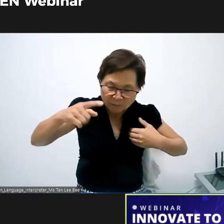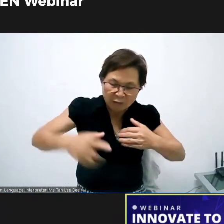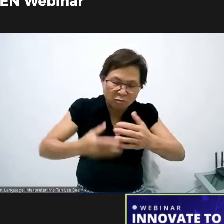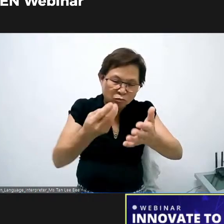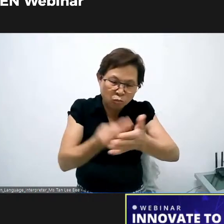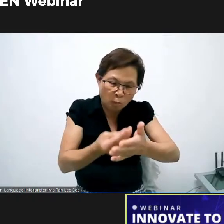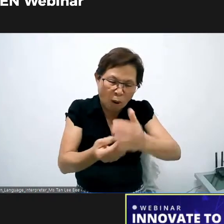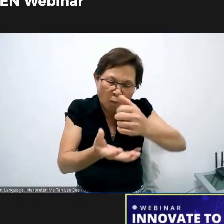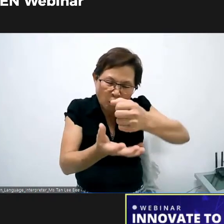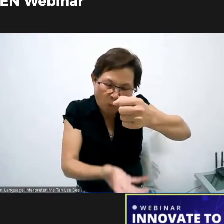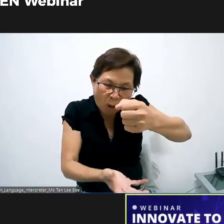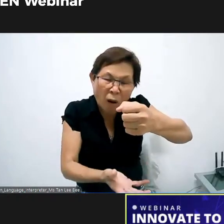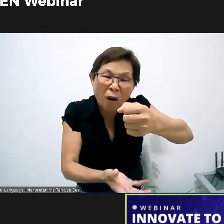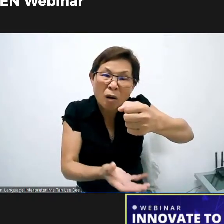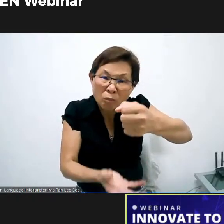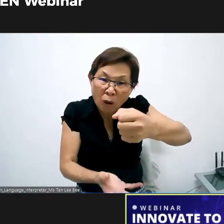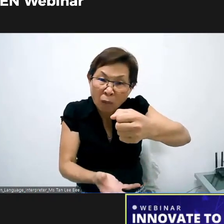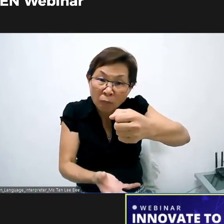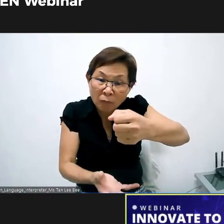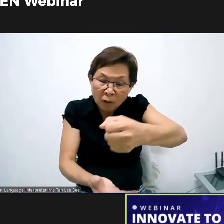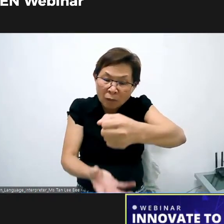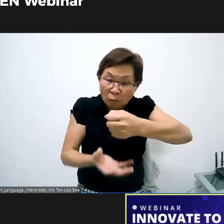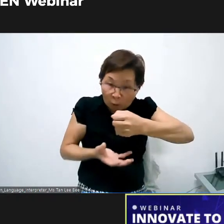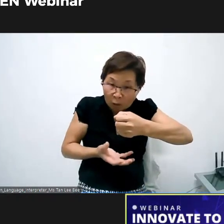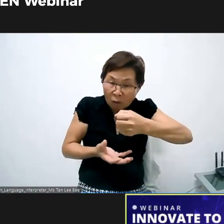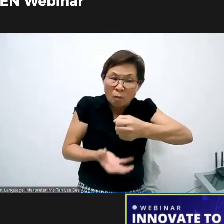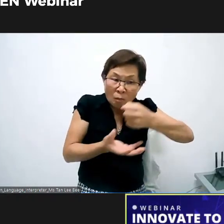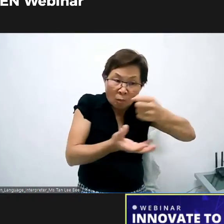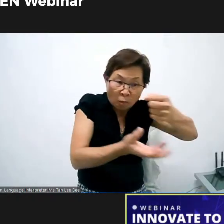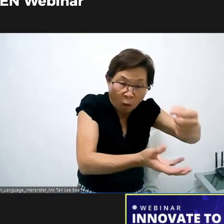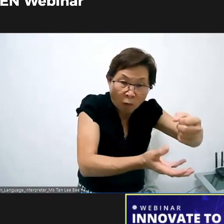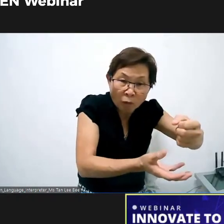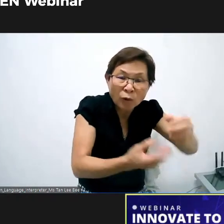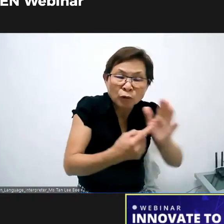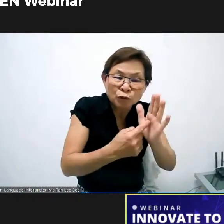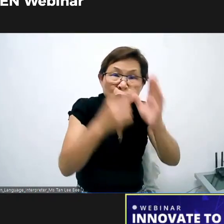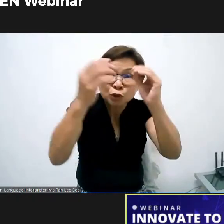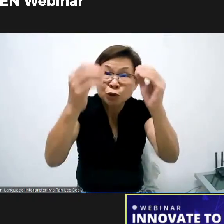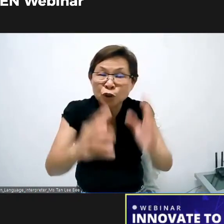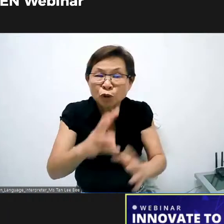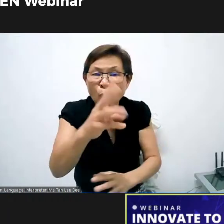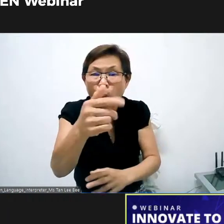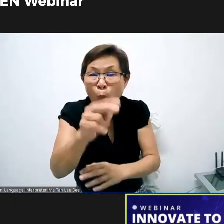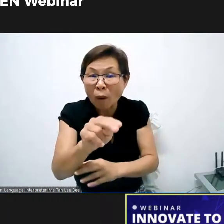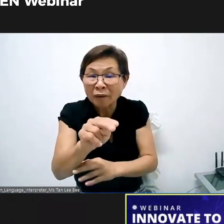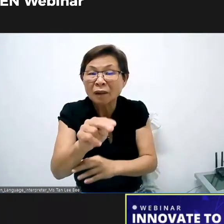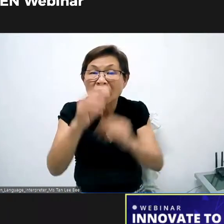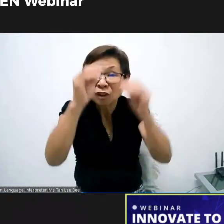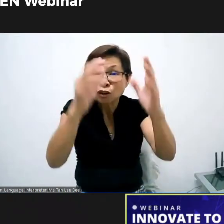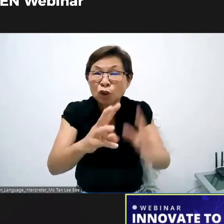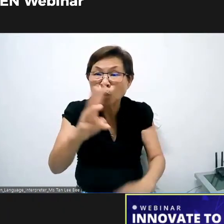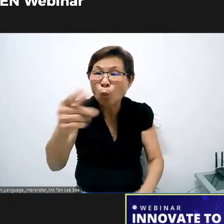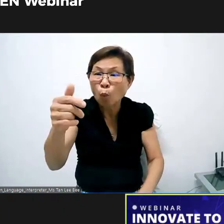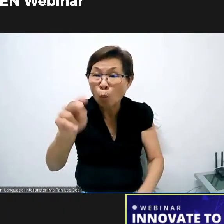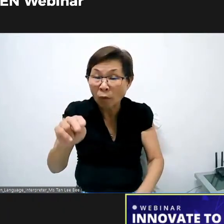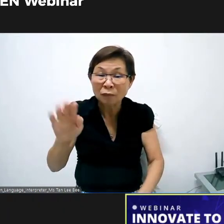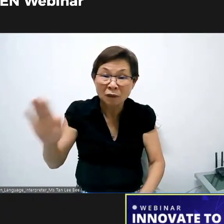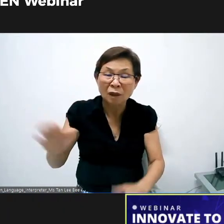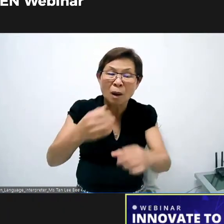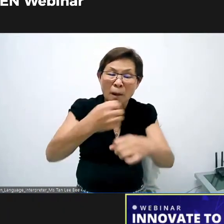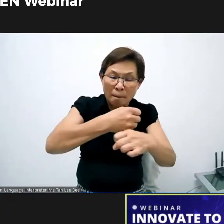of fund to create something, as also shown by Cikgu and Teacher One. The Teacher One